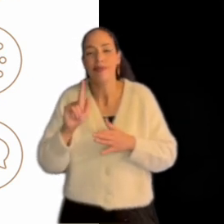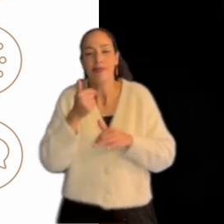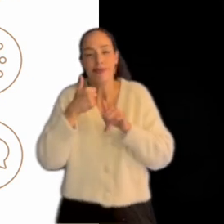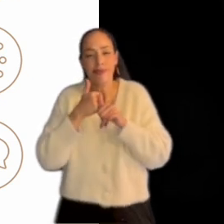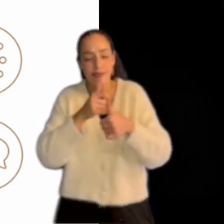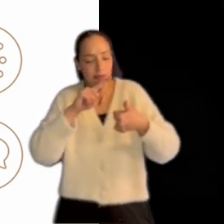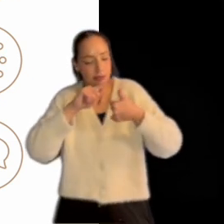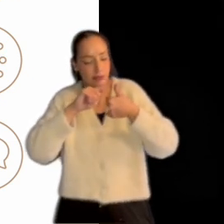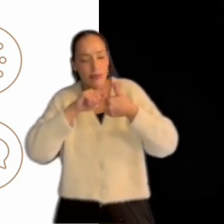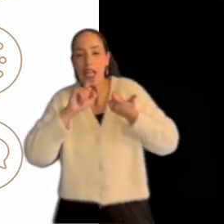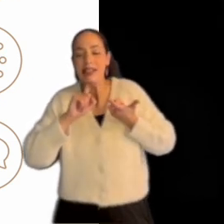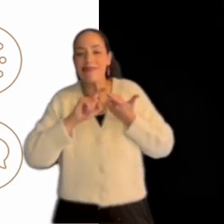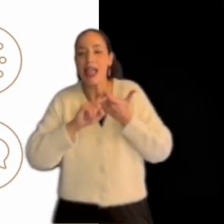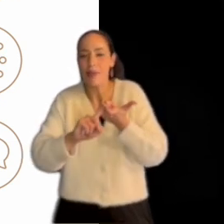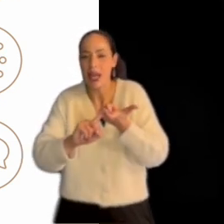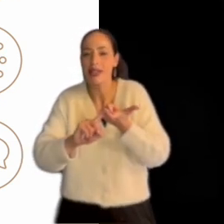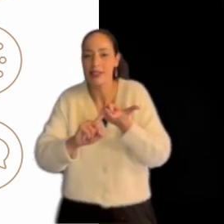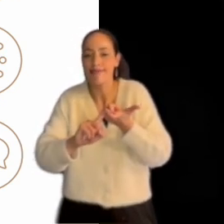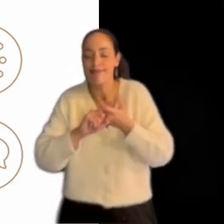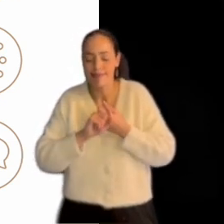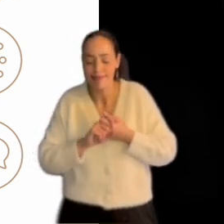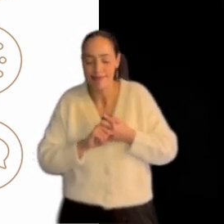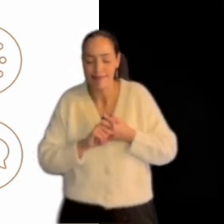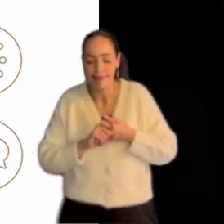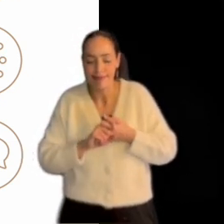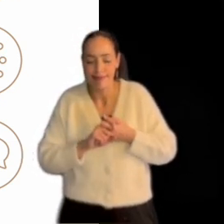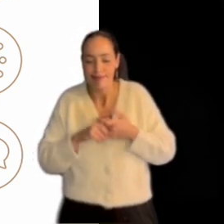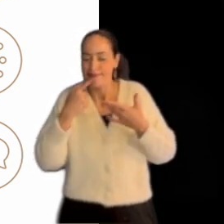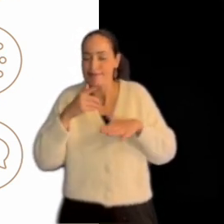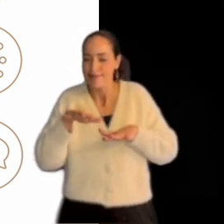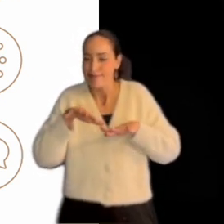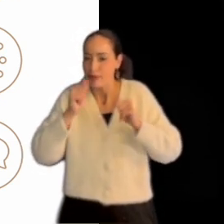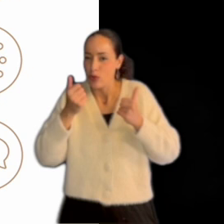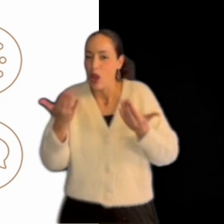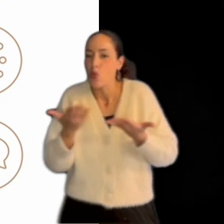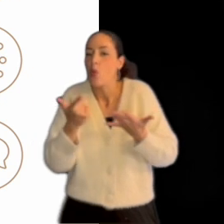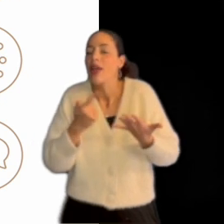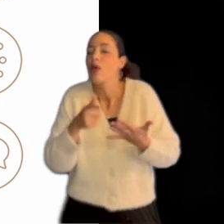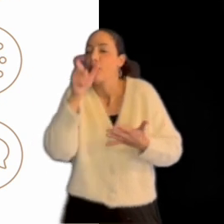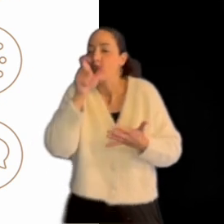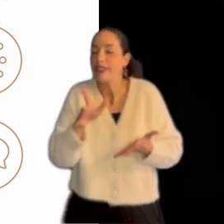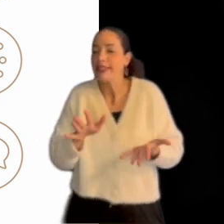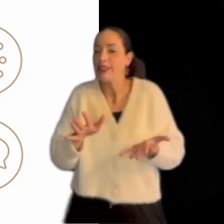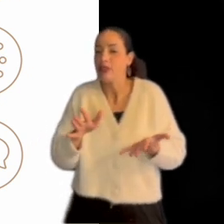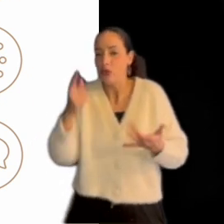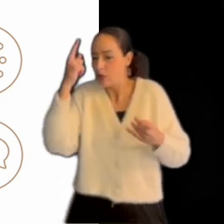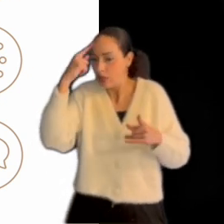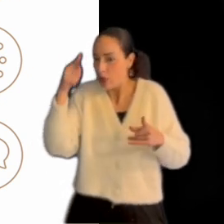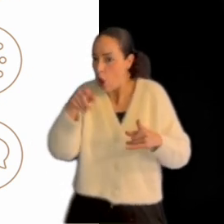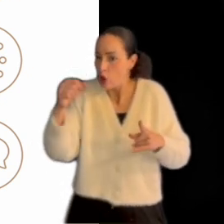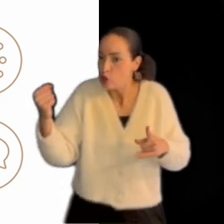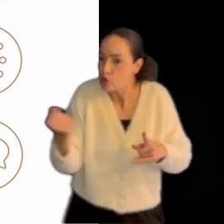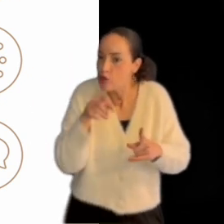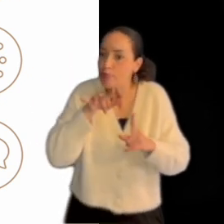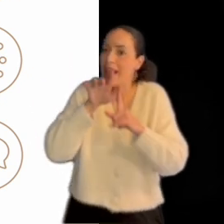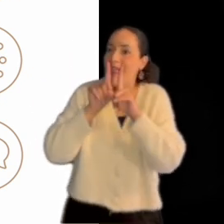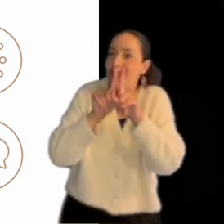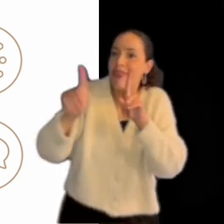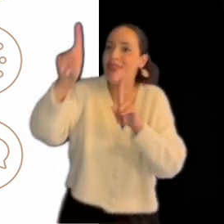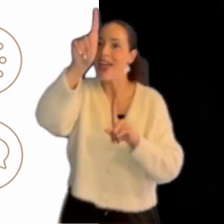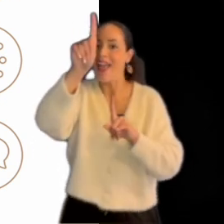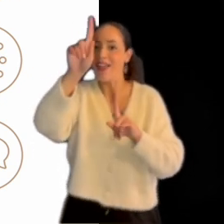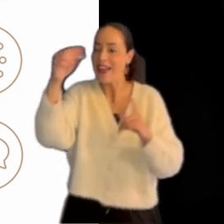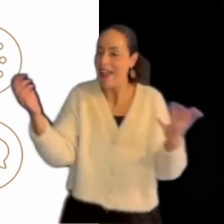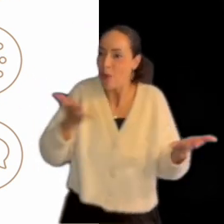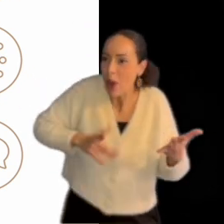should be, or want them to be. So we begin by asking, what do you need? What might help? Is there anything that could